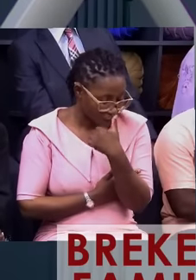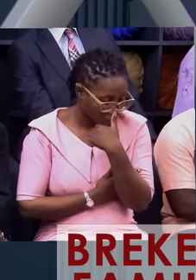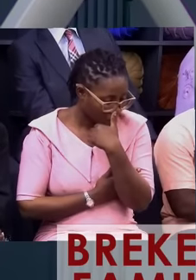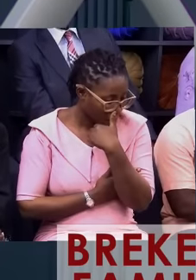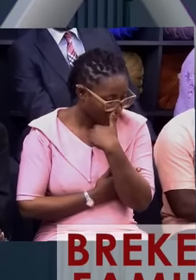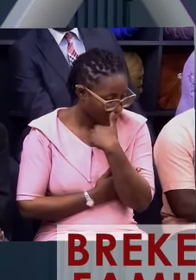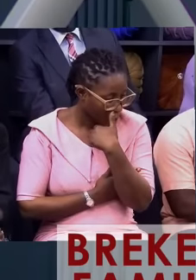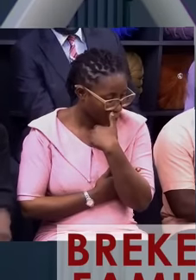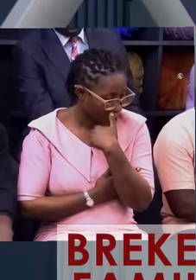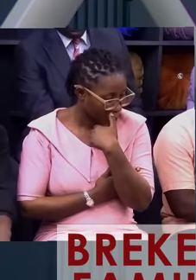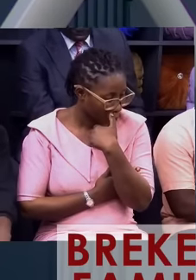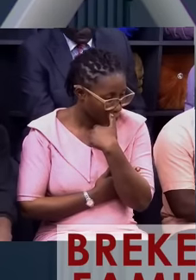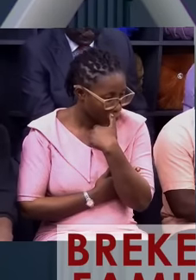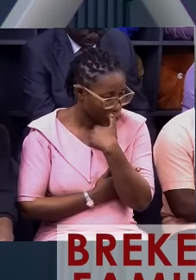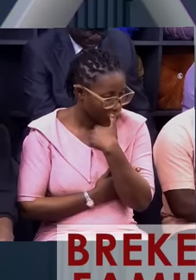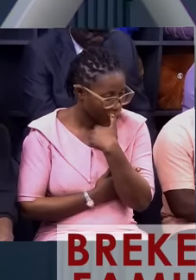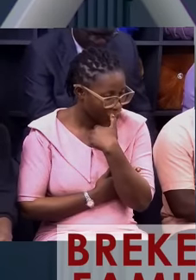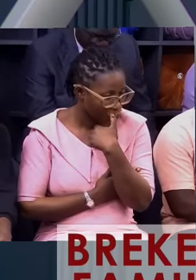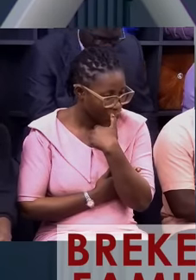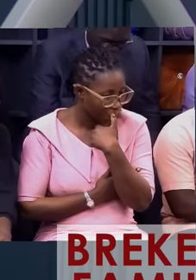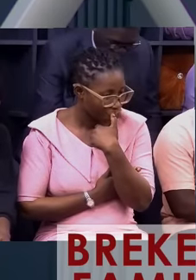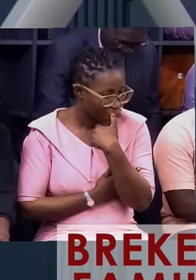morning good